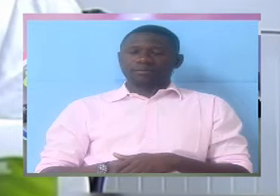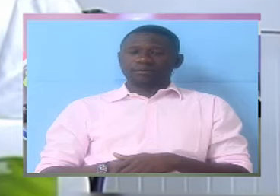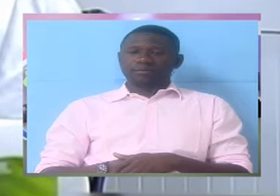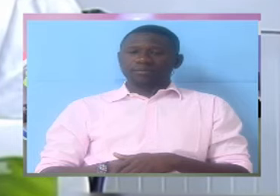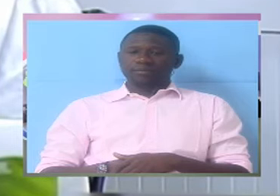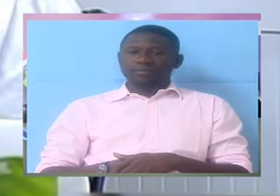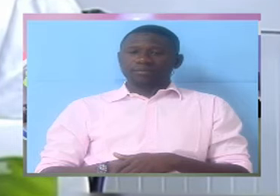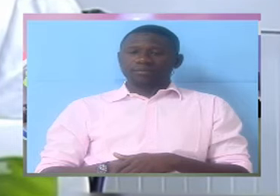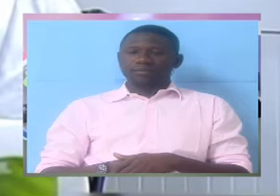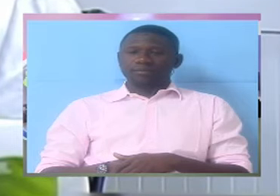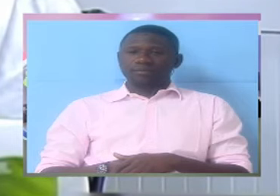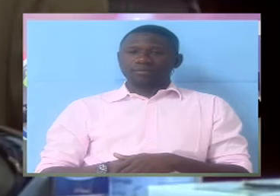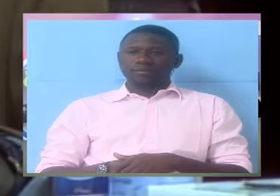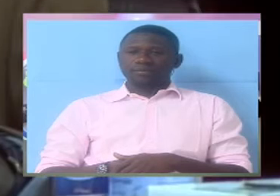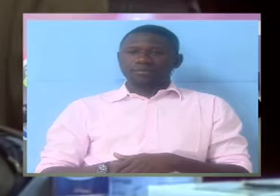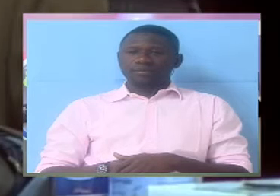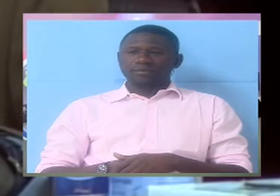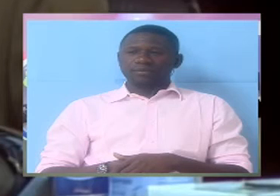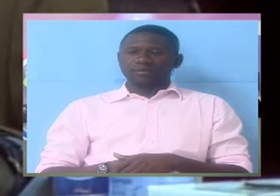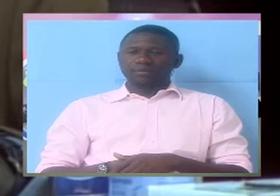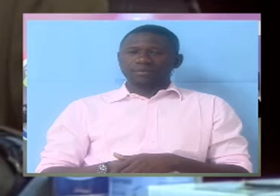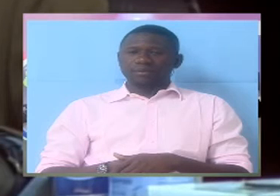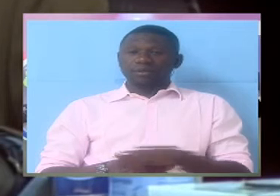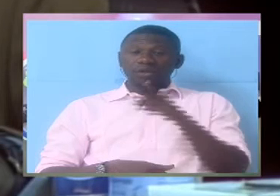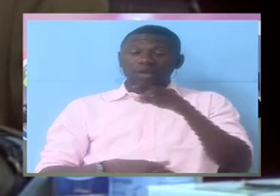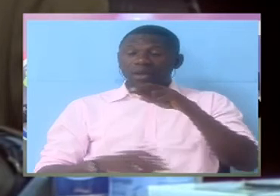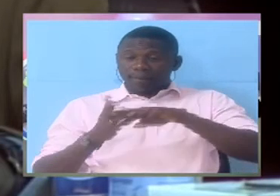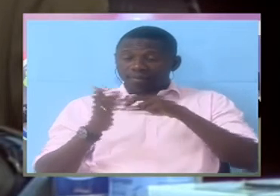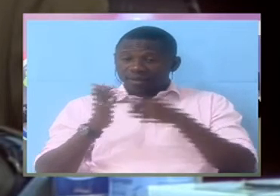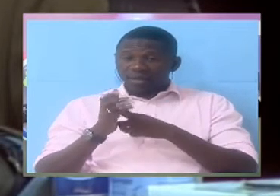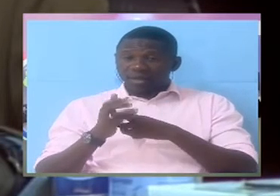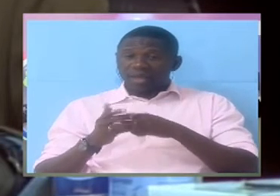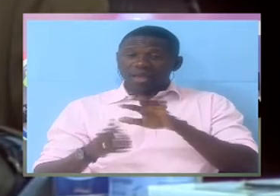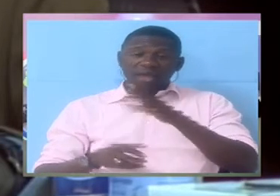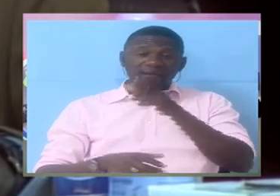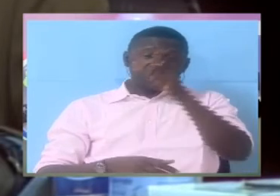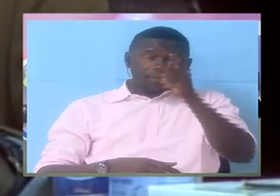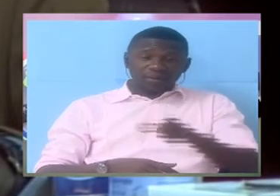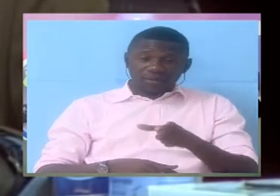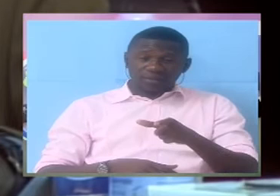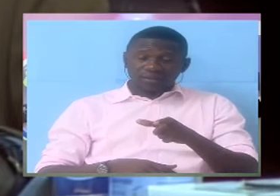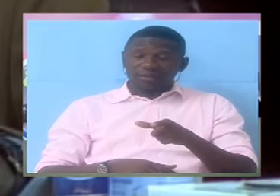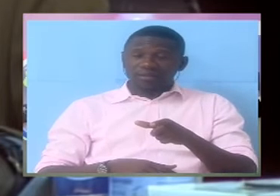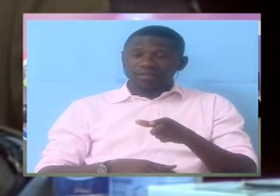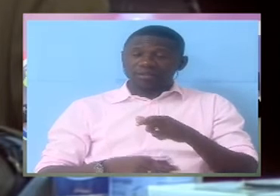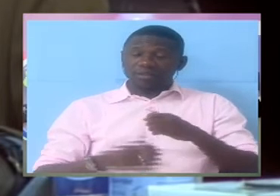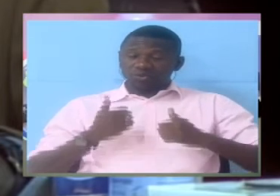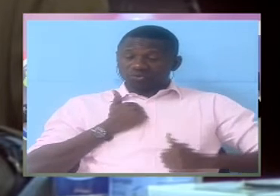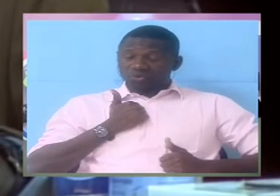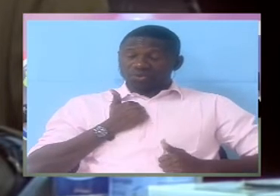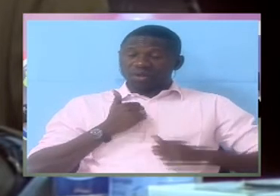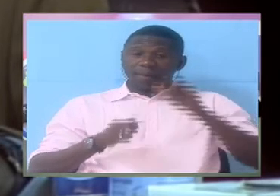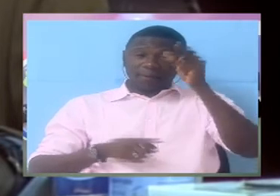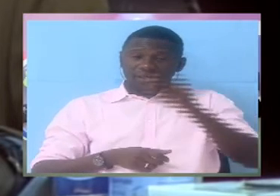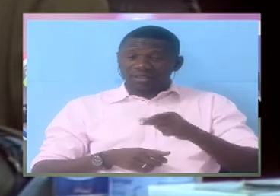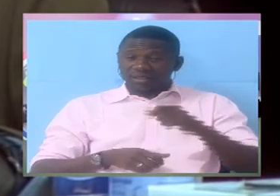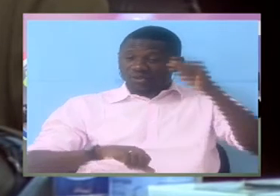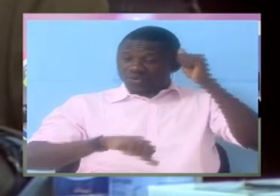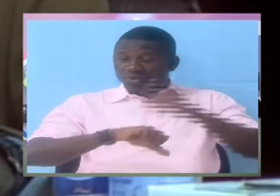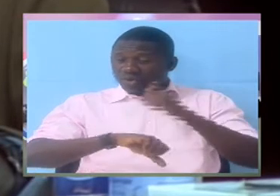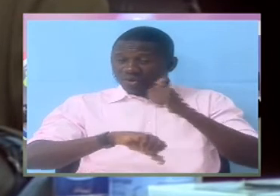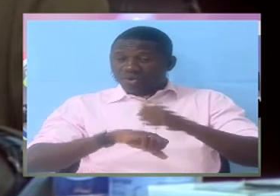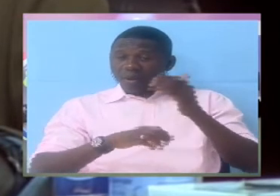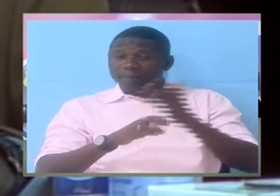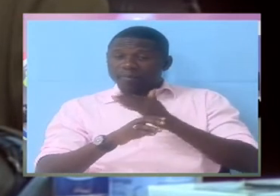hanimo kilinna. Does that mean that ever officers tortured them people before? Fo do ngole ko to mu nyinti ko officialu